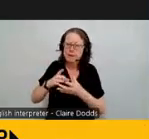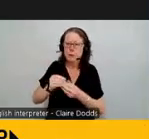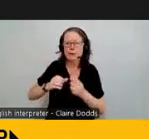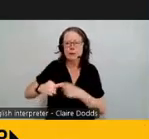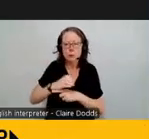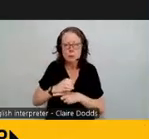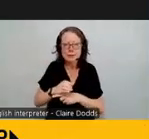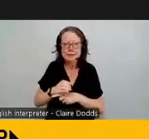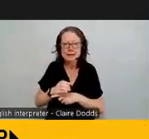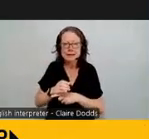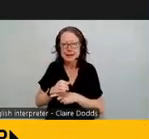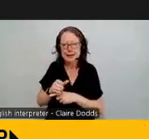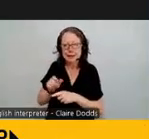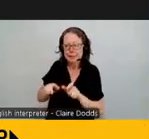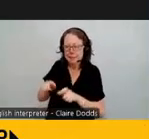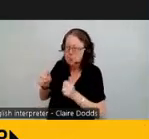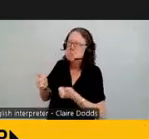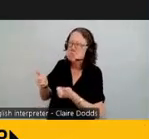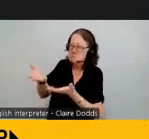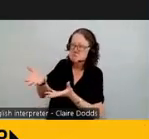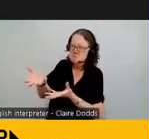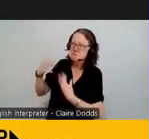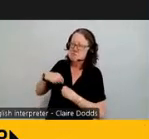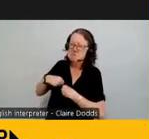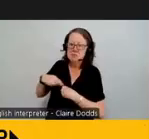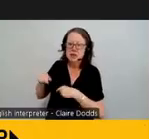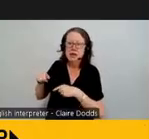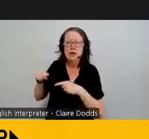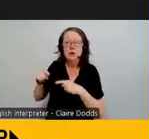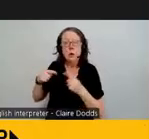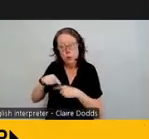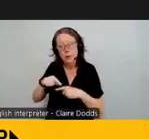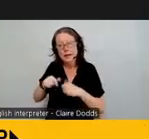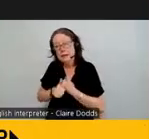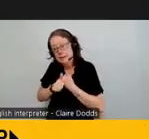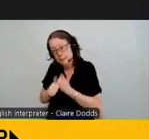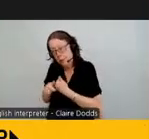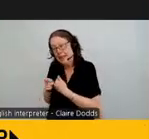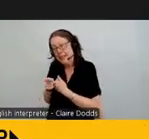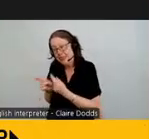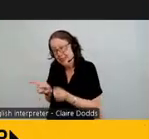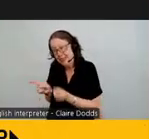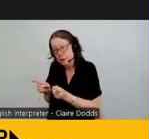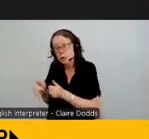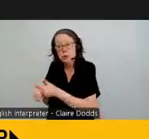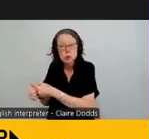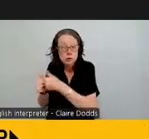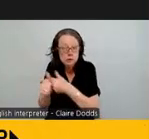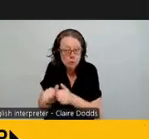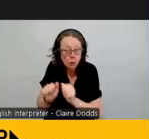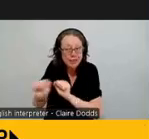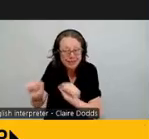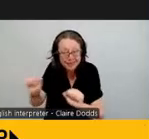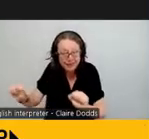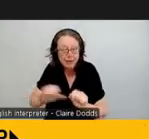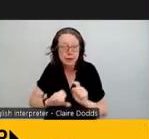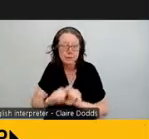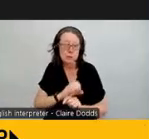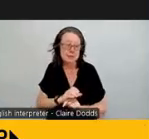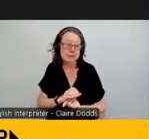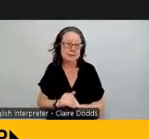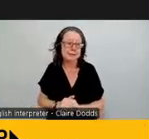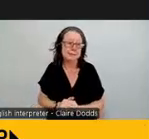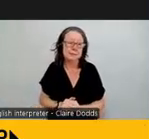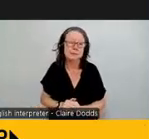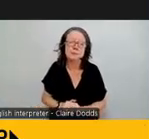ground is to support them to support their own communities. So this is the range of places where we already